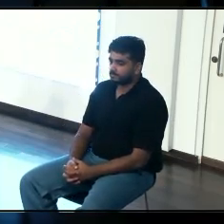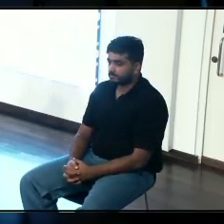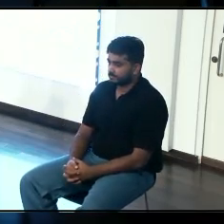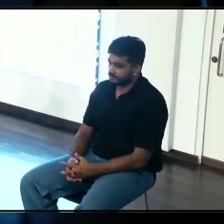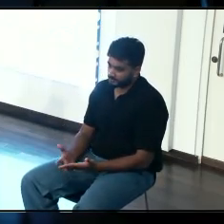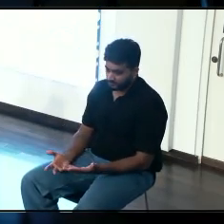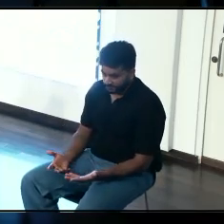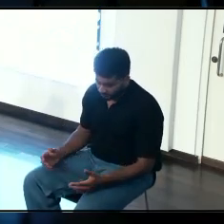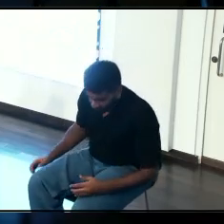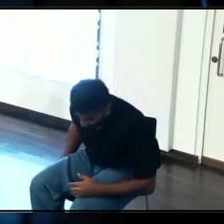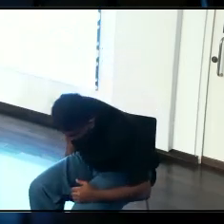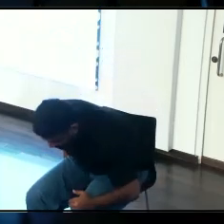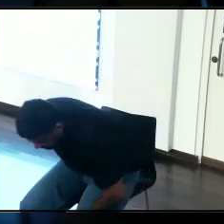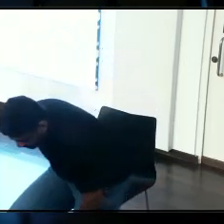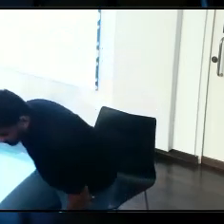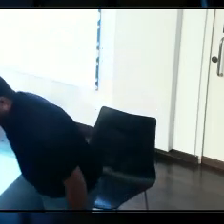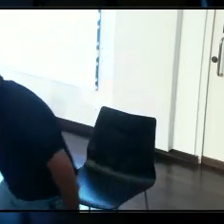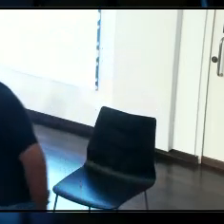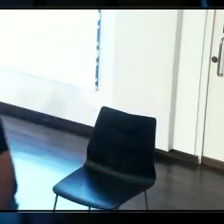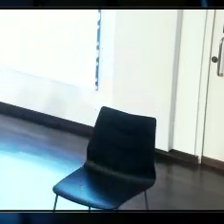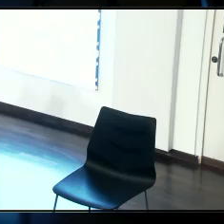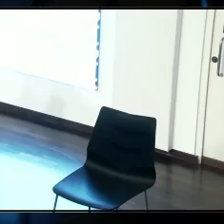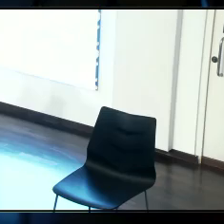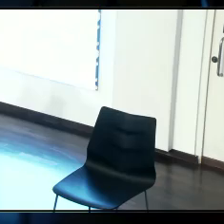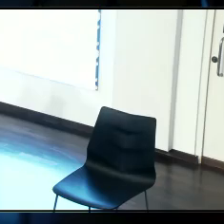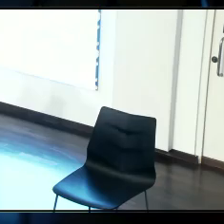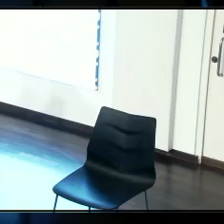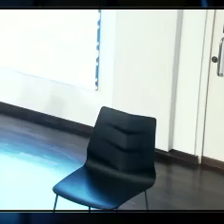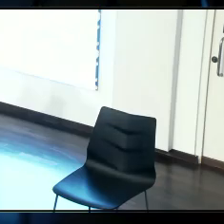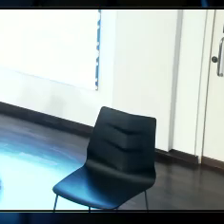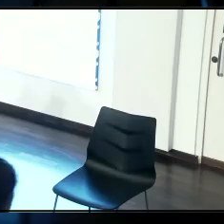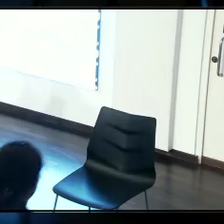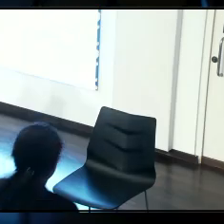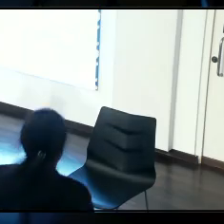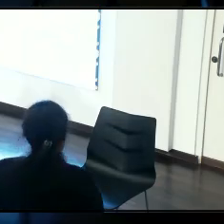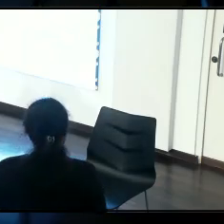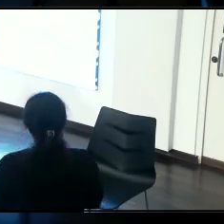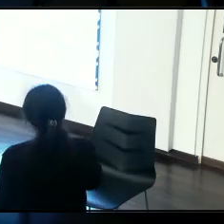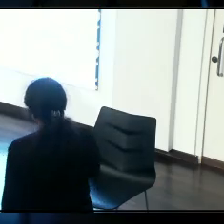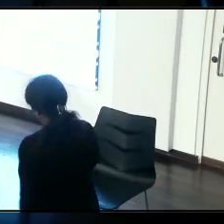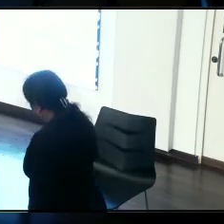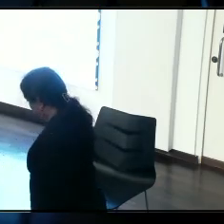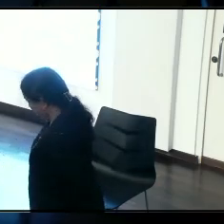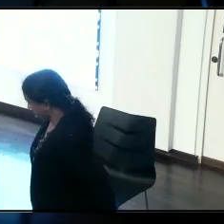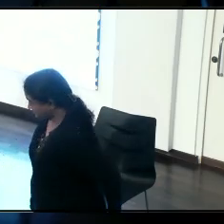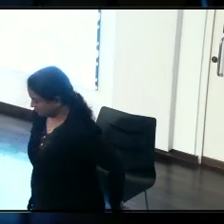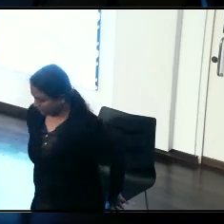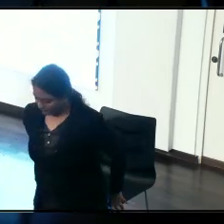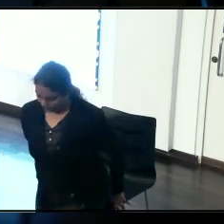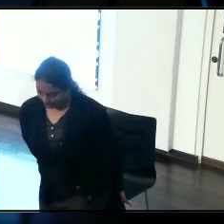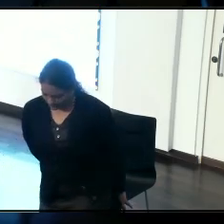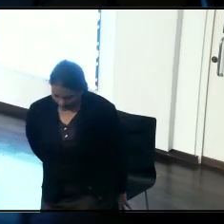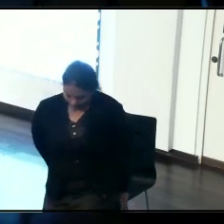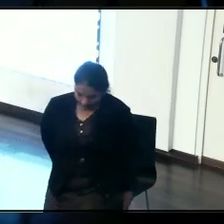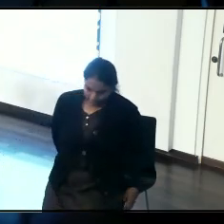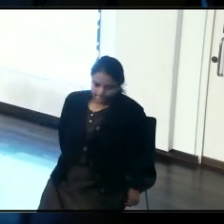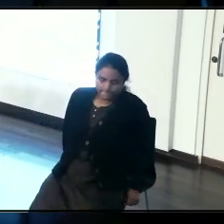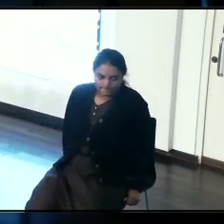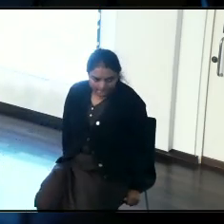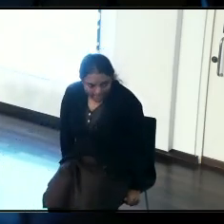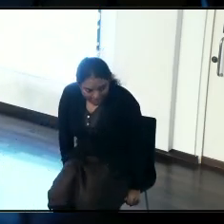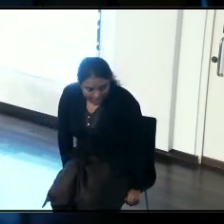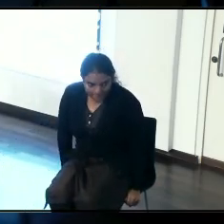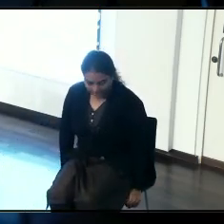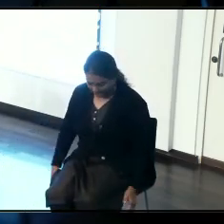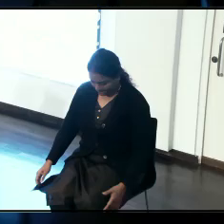And that's such a poignant image, it really is. And, of course, in the book, one gets a glimpse of these majestic homes, but it's more